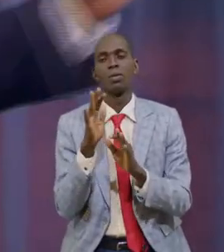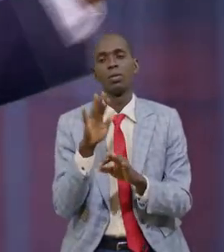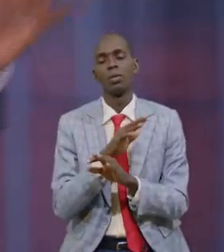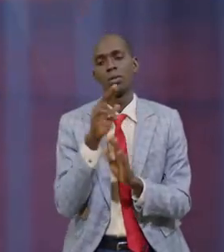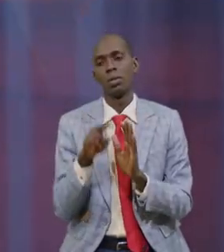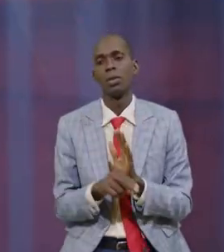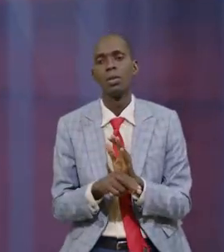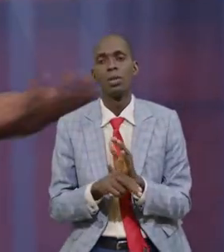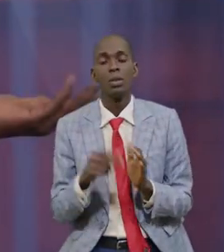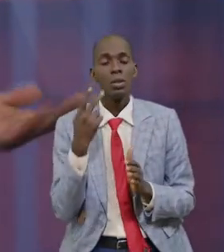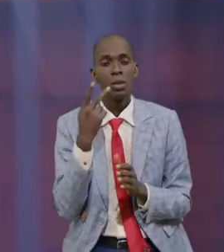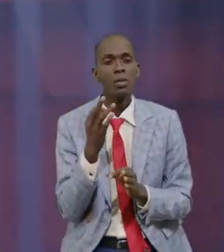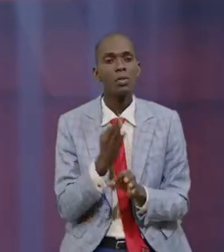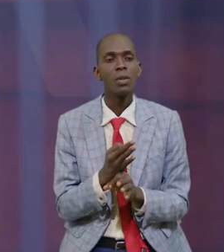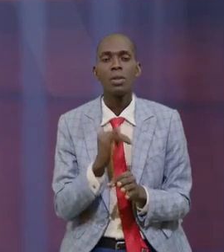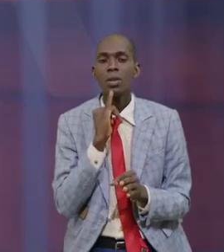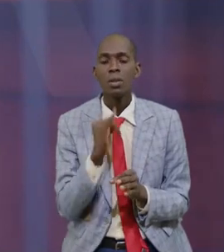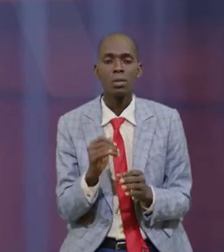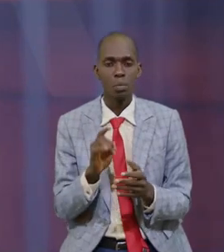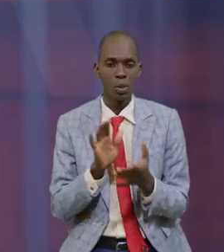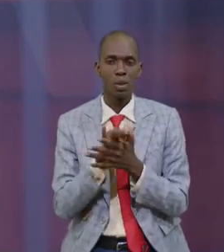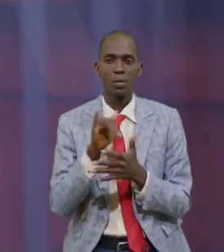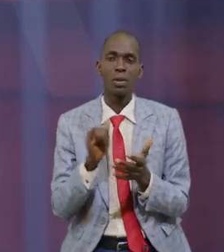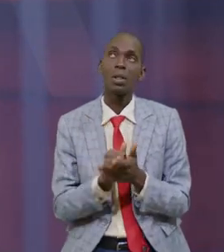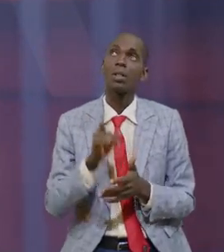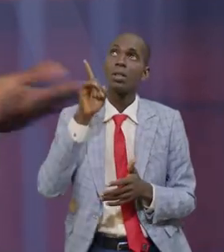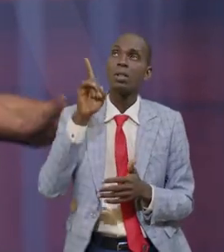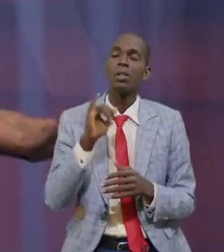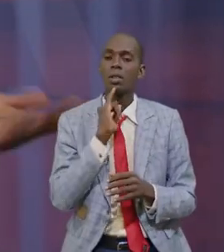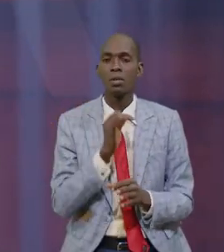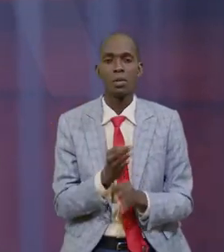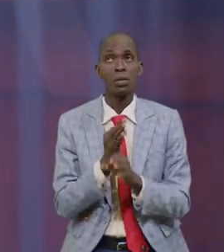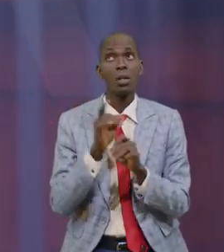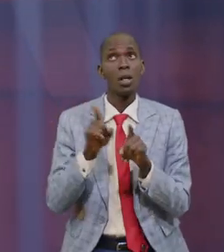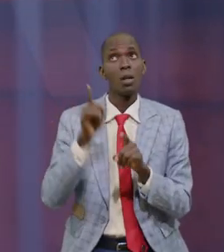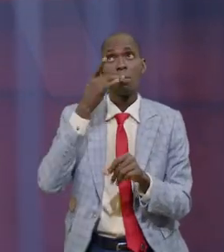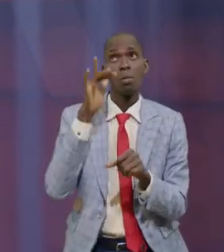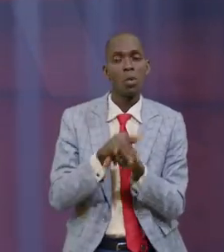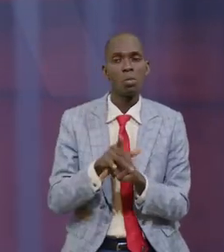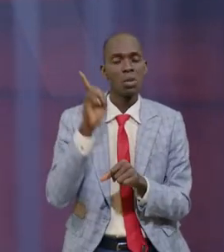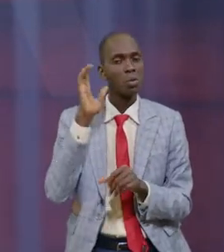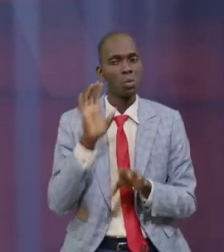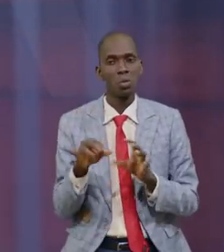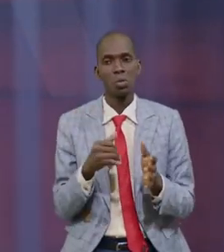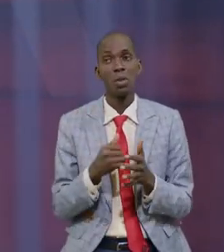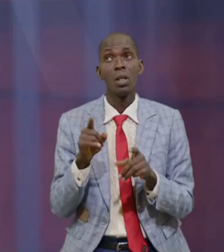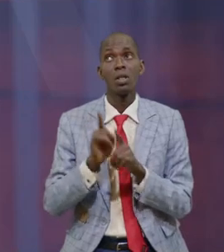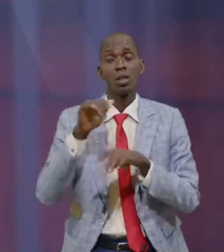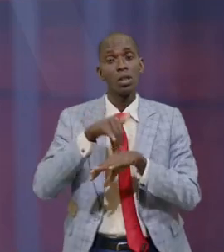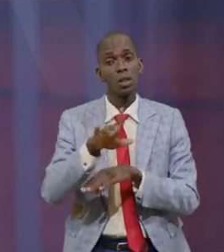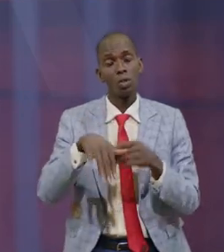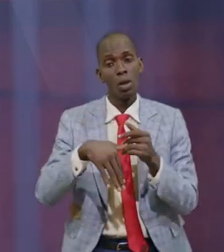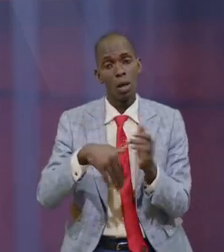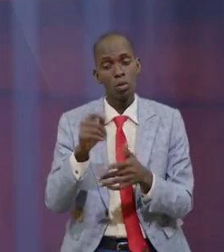that God is faithful. As he promised, he'll fulfill it. As he giving you an assignment, he will make sure